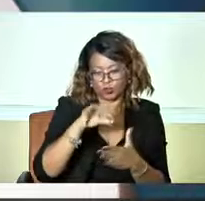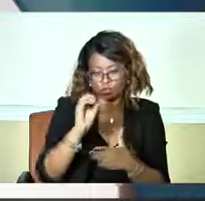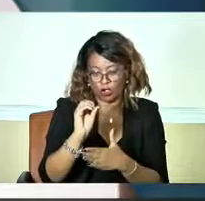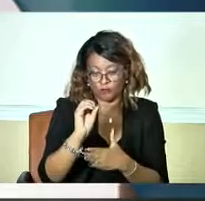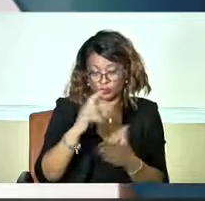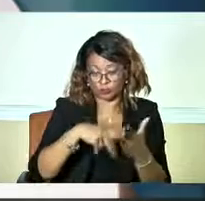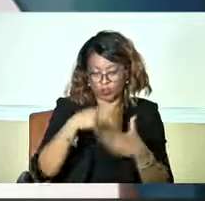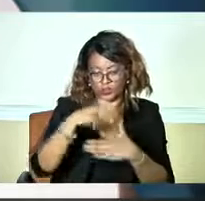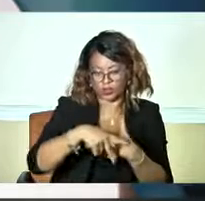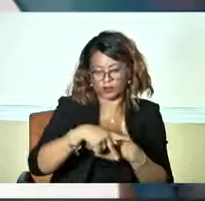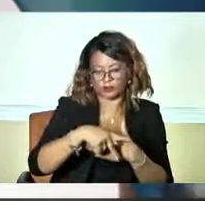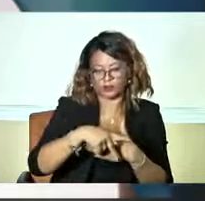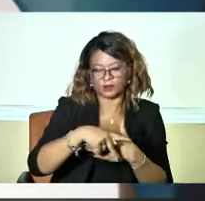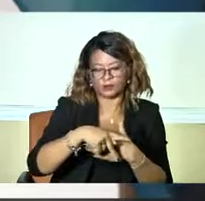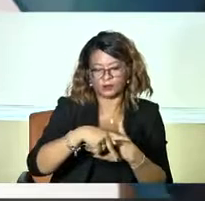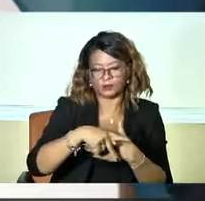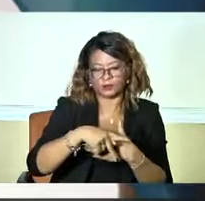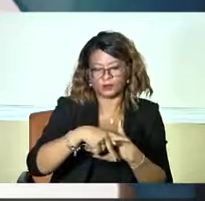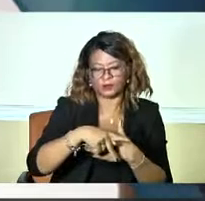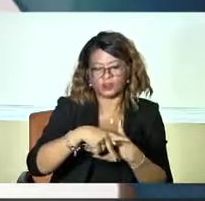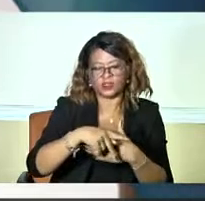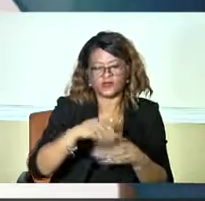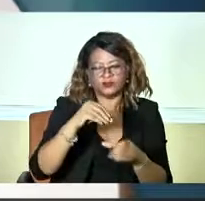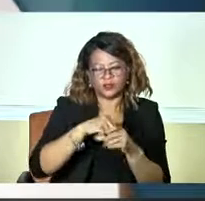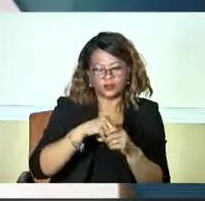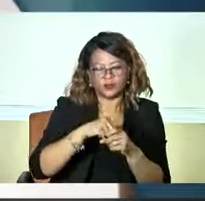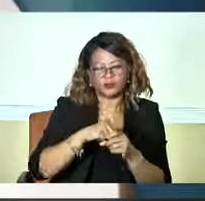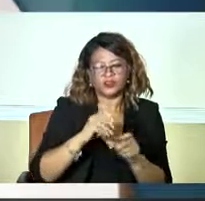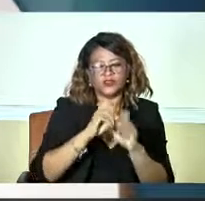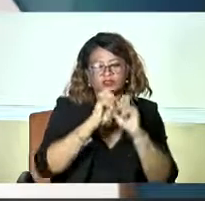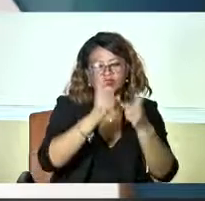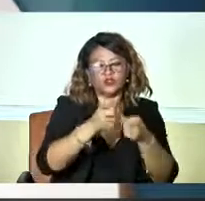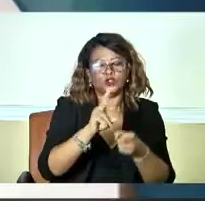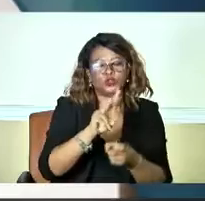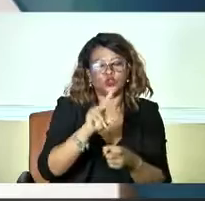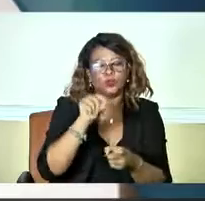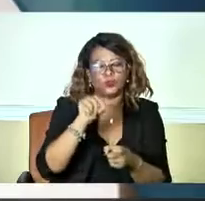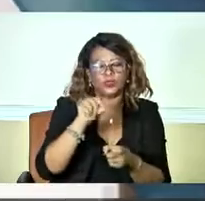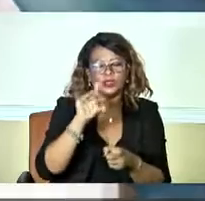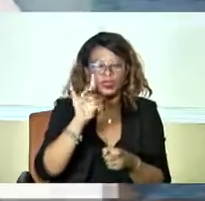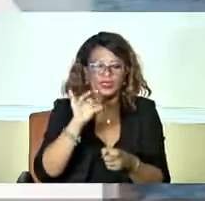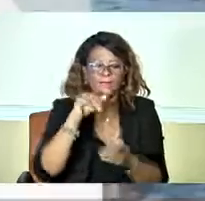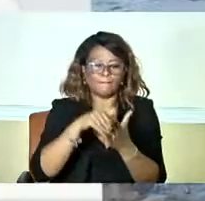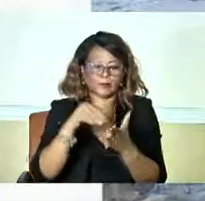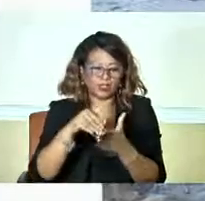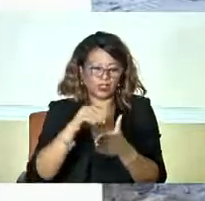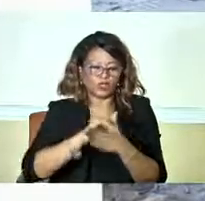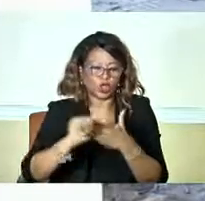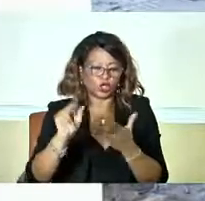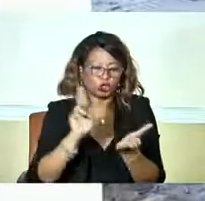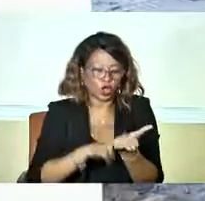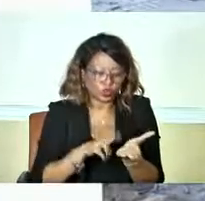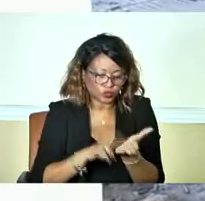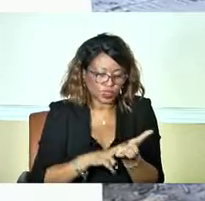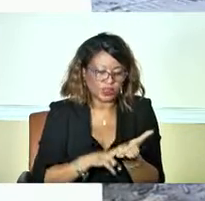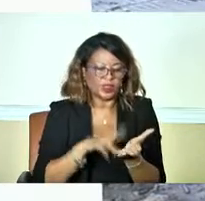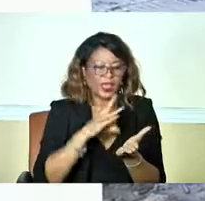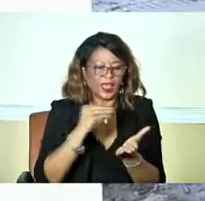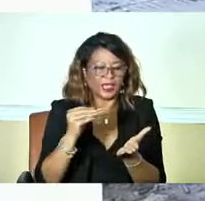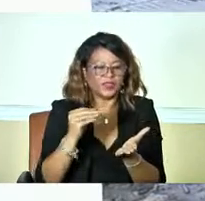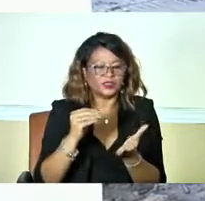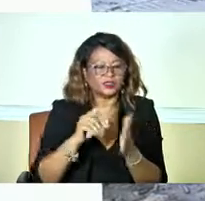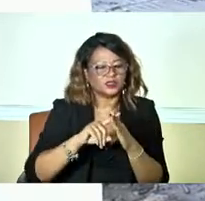project. Masako Investments has been awarded a $2.8 million contract and has